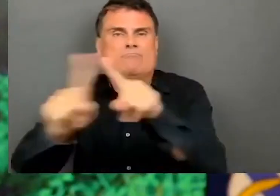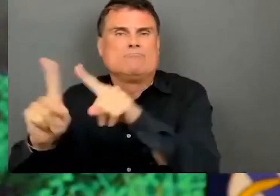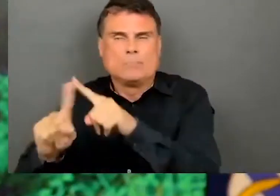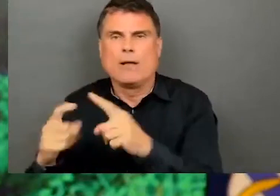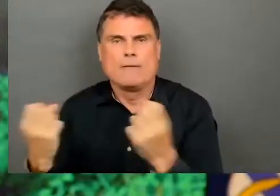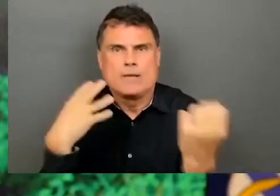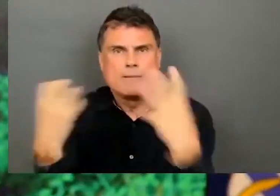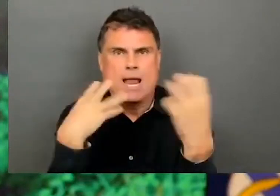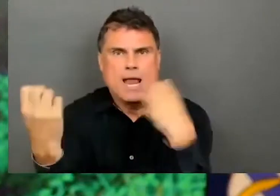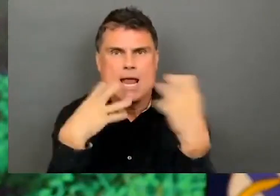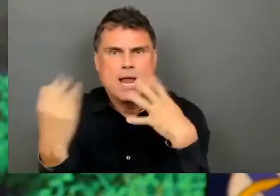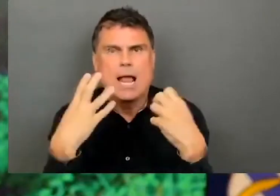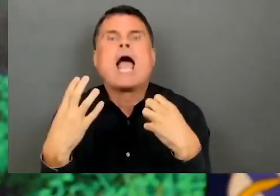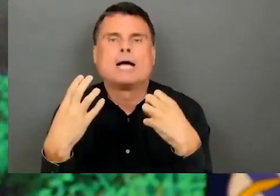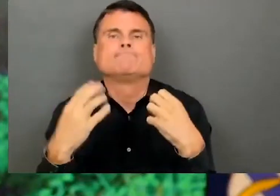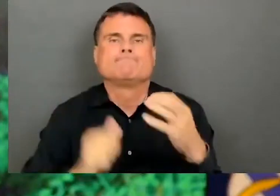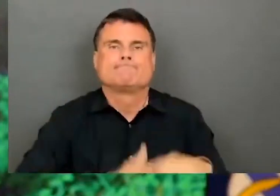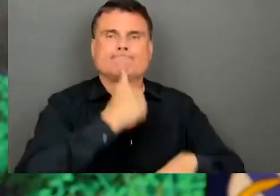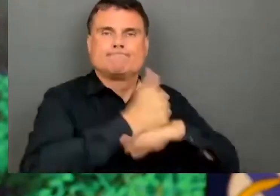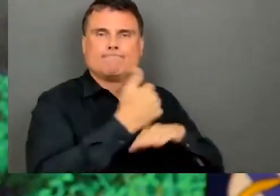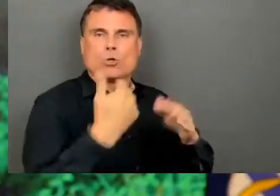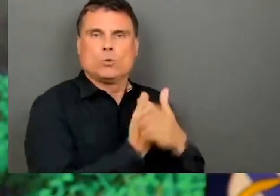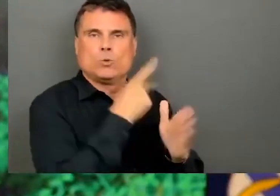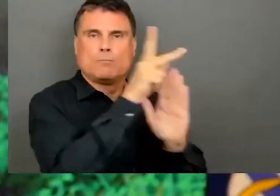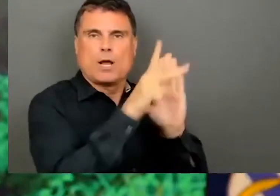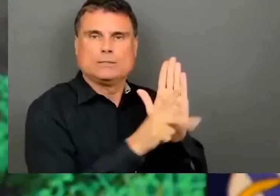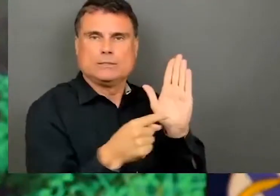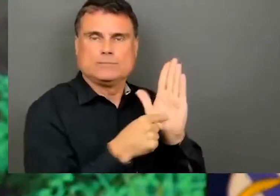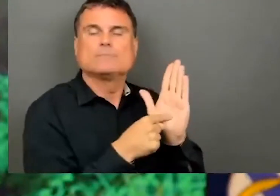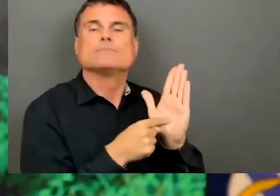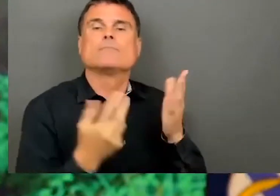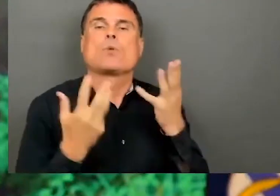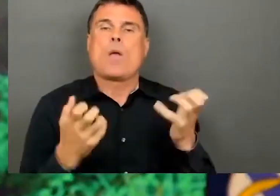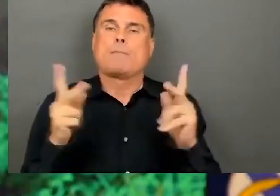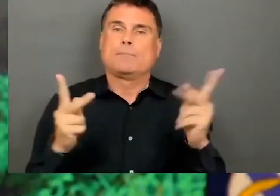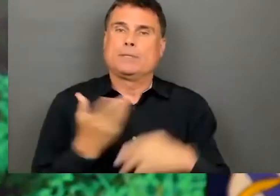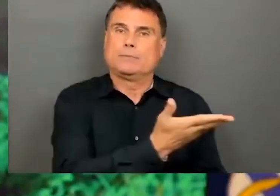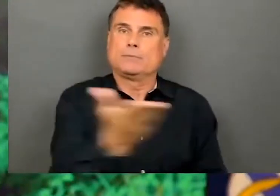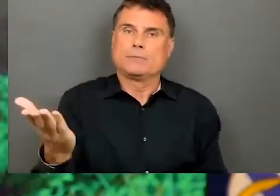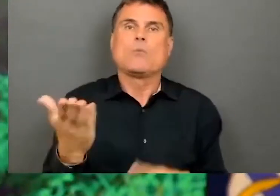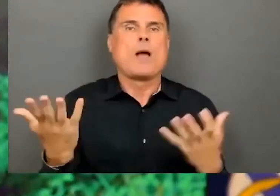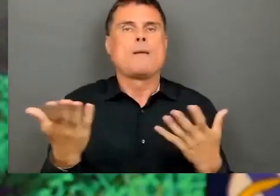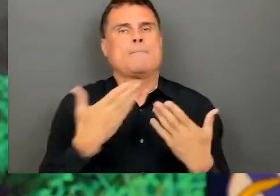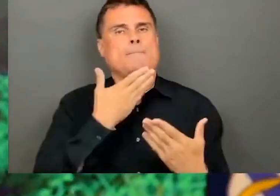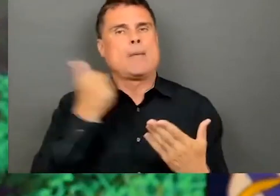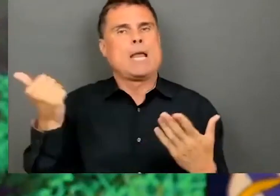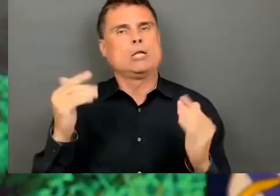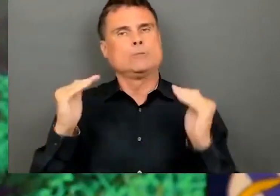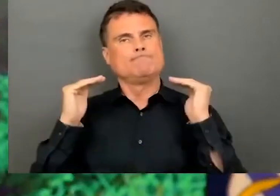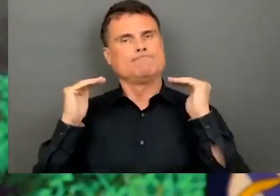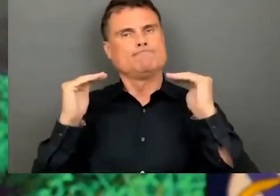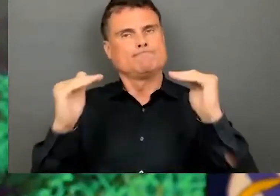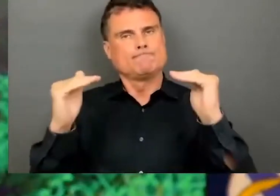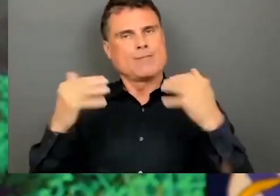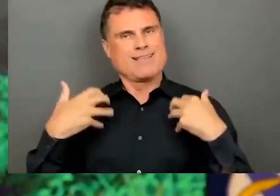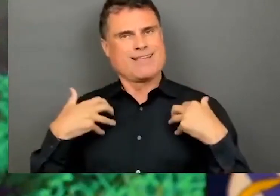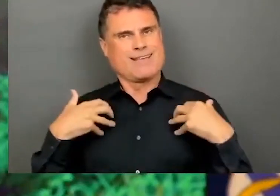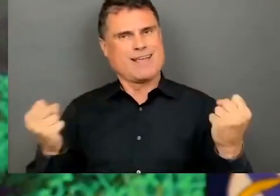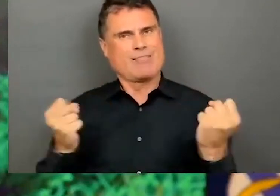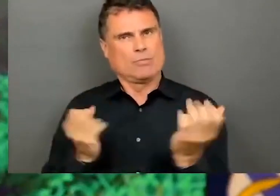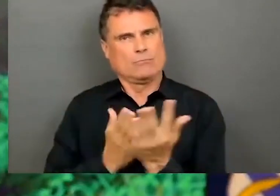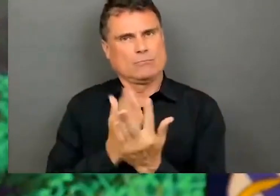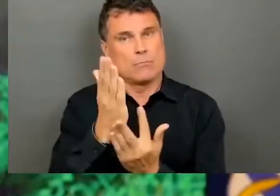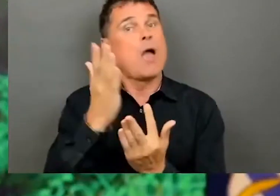poison supply, to connect them to ongoing health care and support, and to stabilize their lives. We